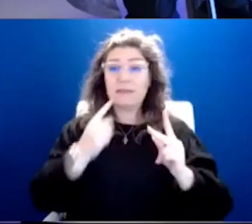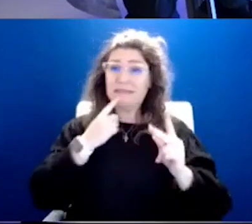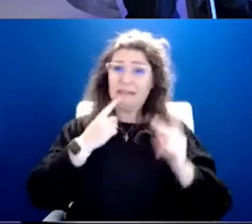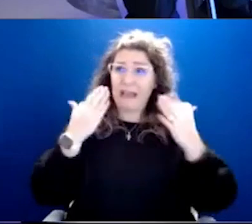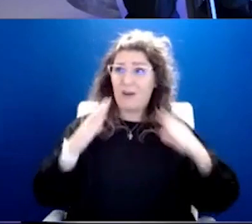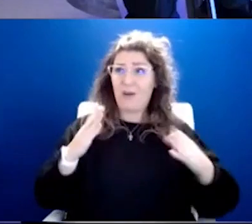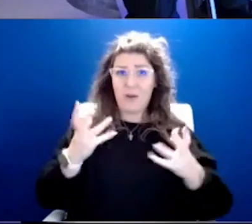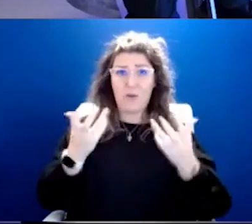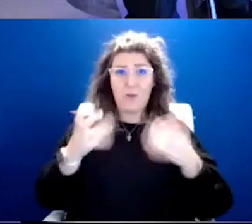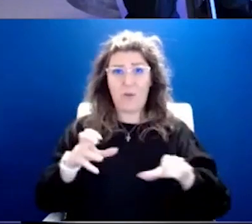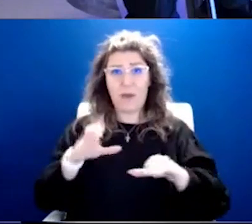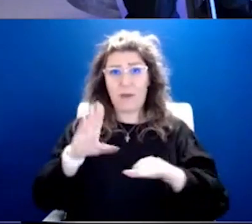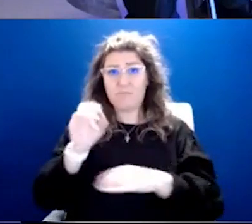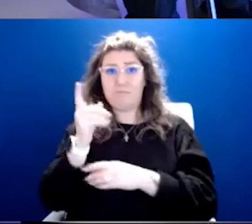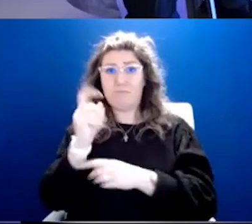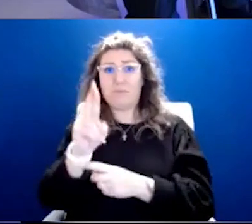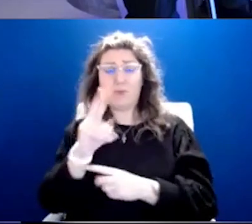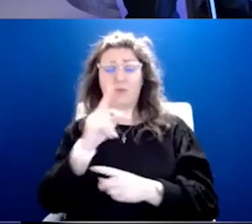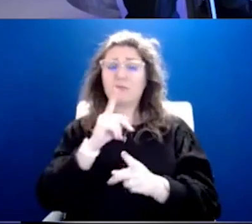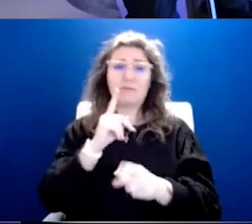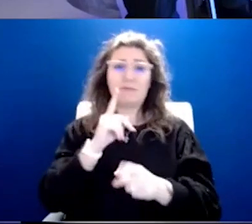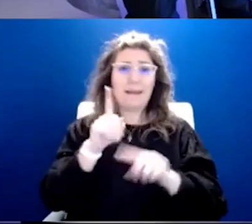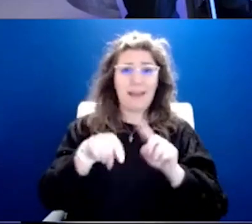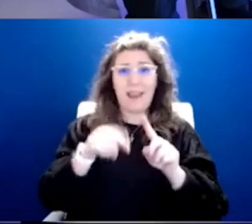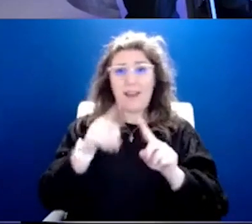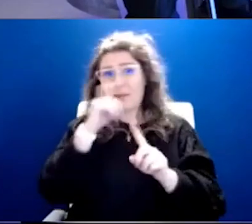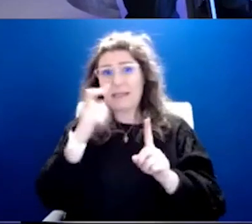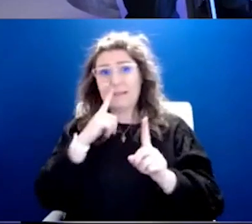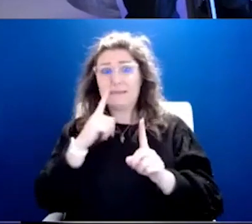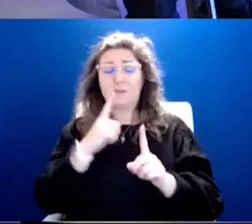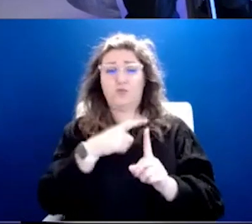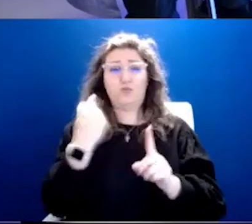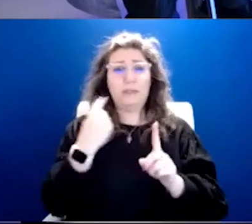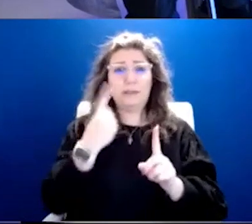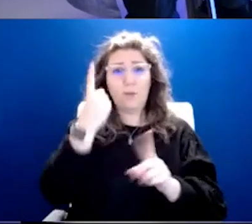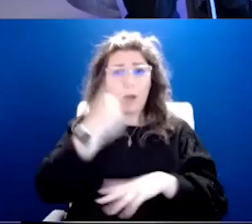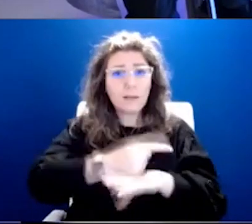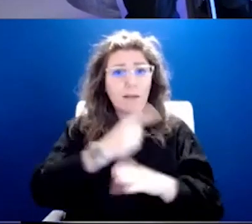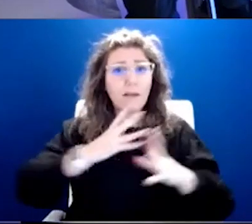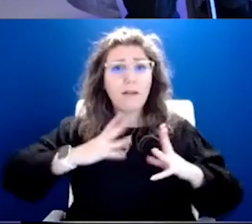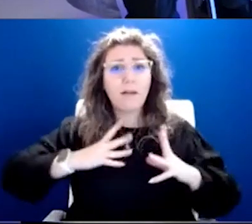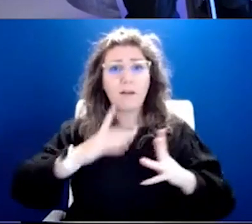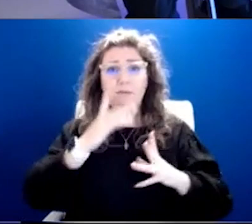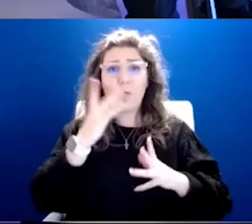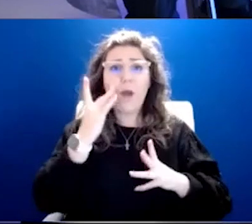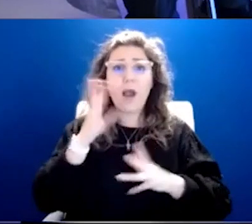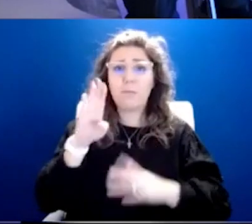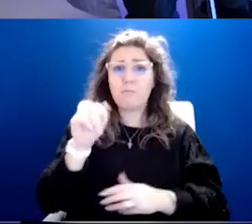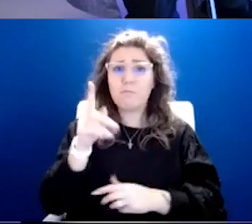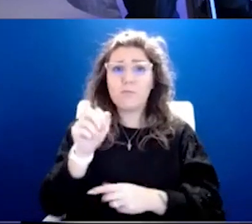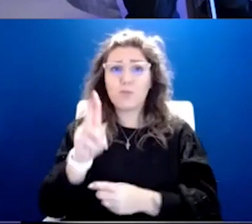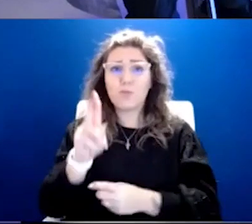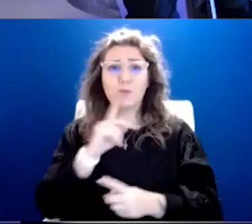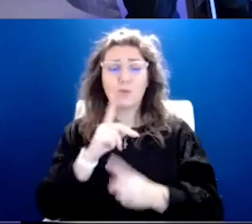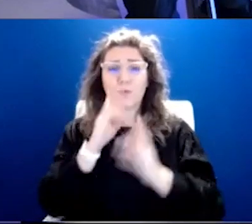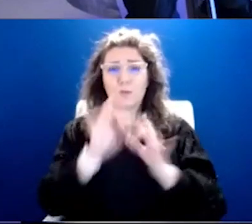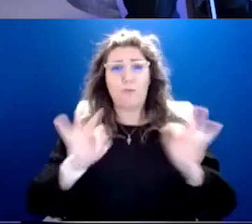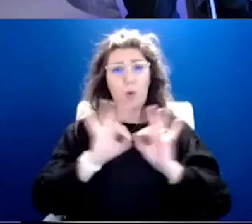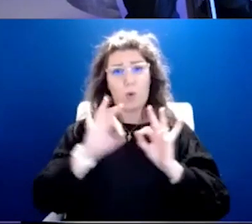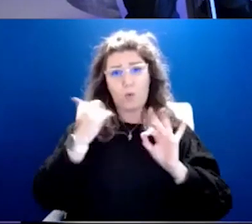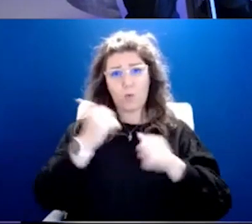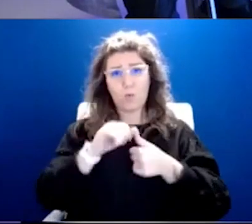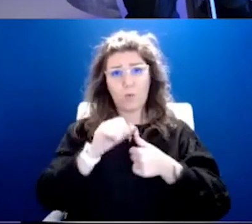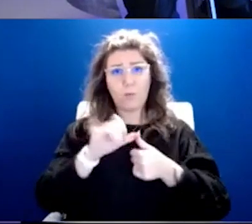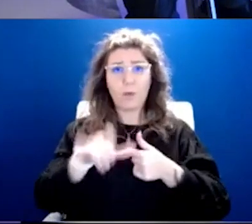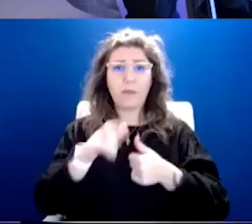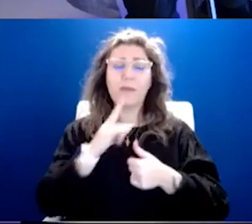I don't want to be out of work a day. I can't. Right. I can't risk that. I just think it's important to remember that. I think we kind of build that compassion